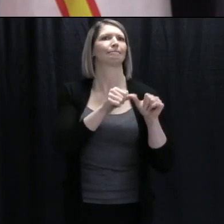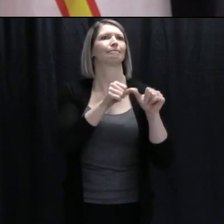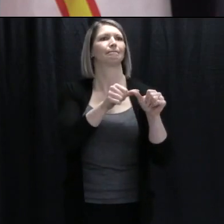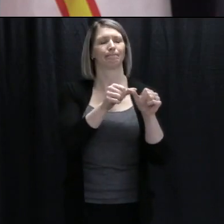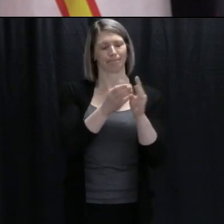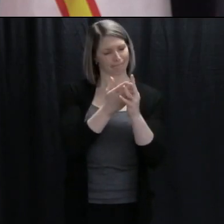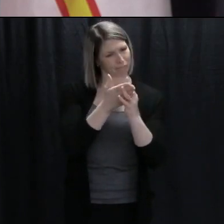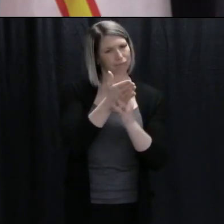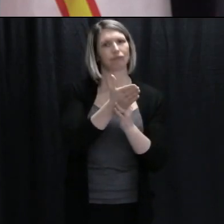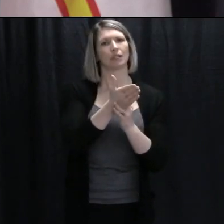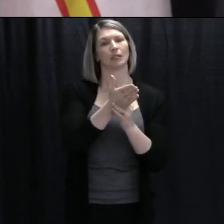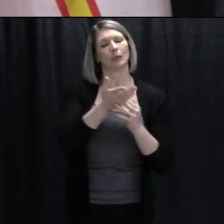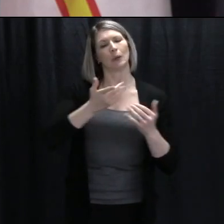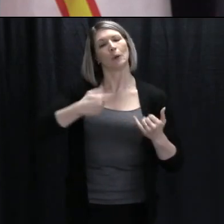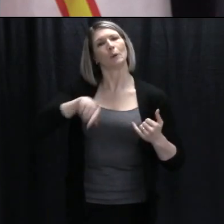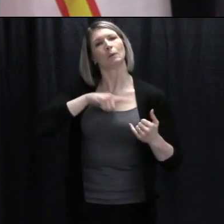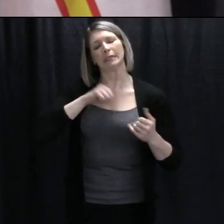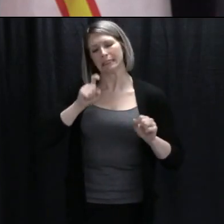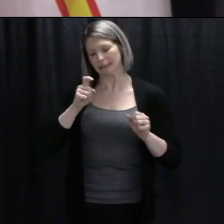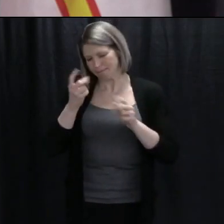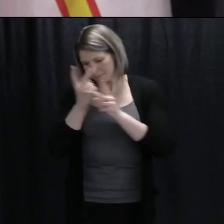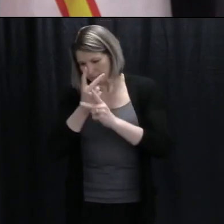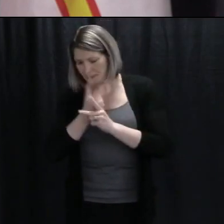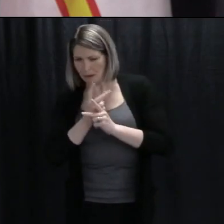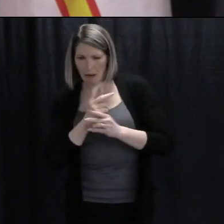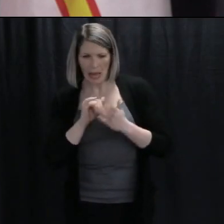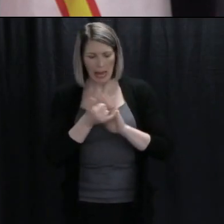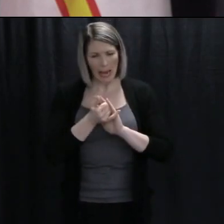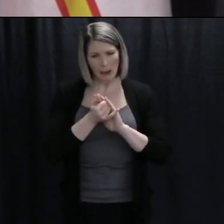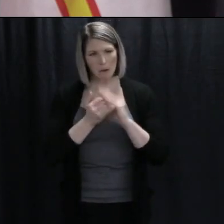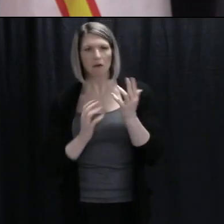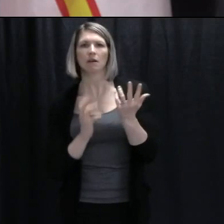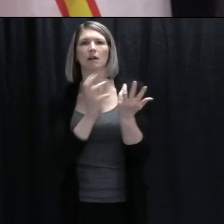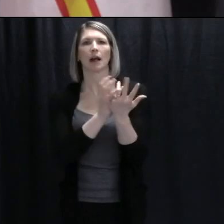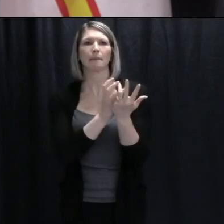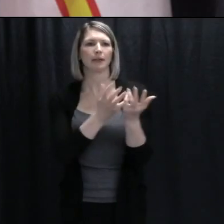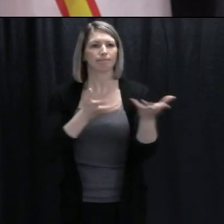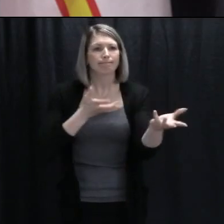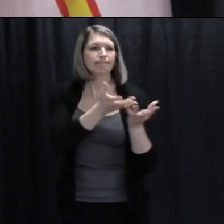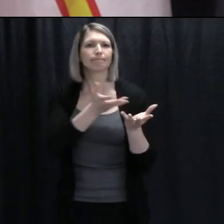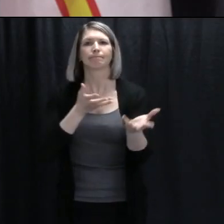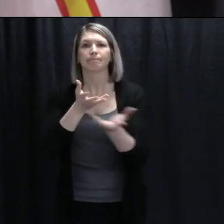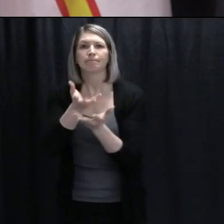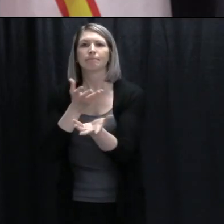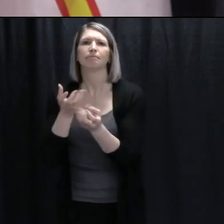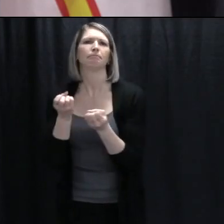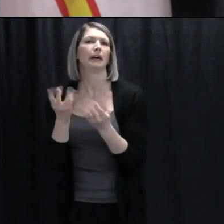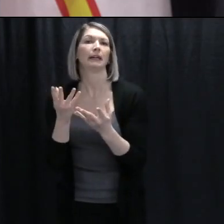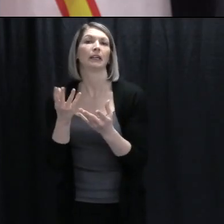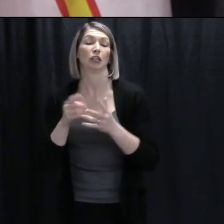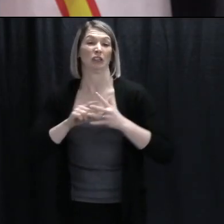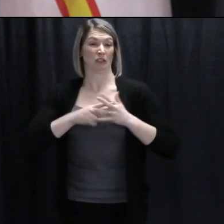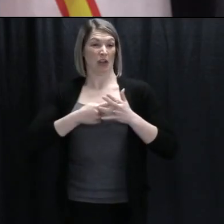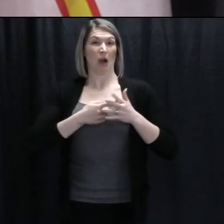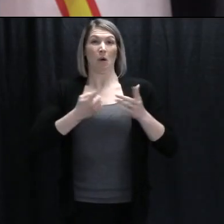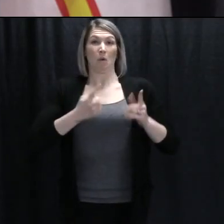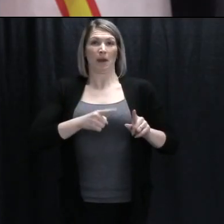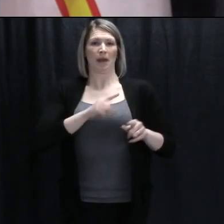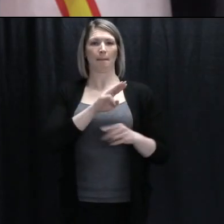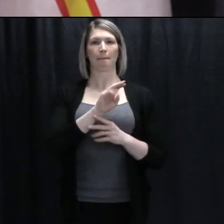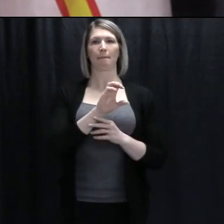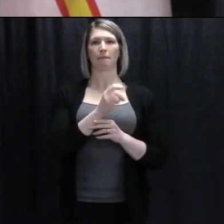things. So many actions that we've taken since mid-March would have been simply early in March. On March the 6th, we started